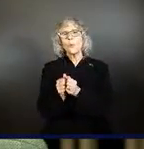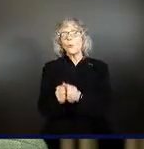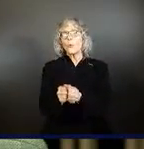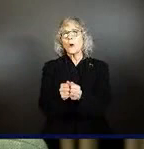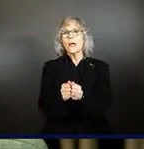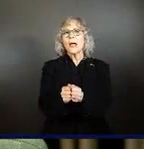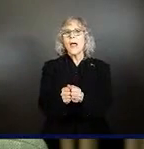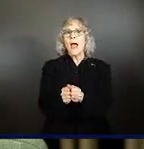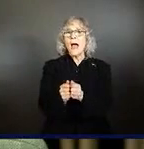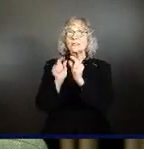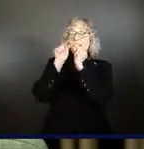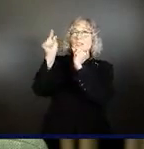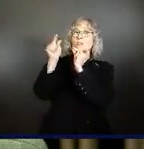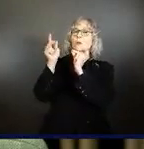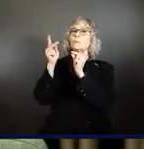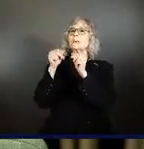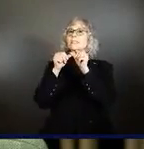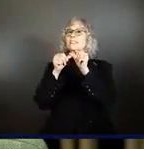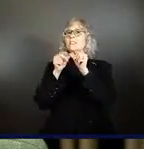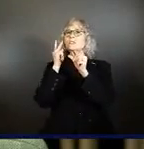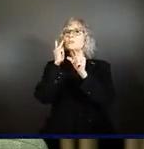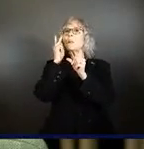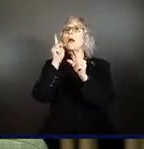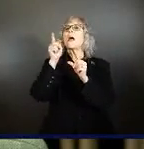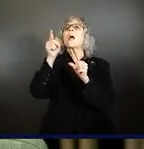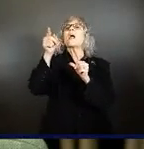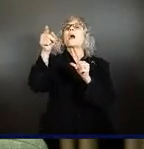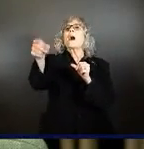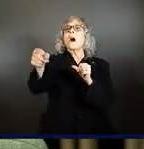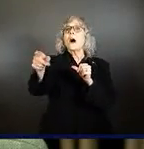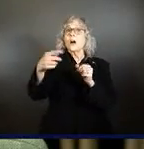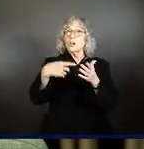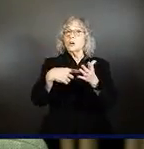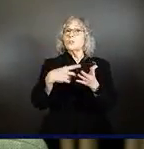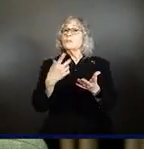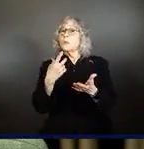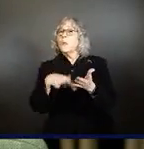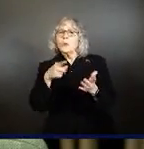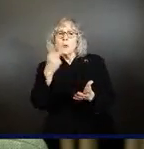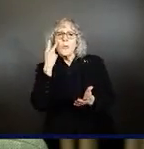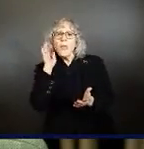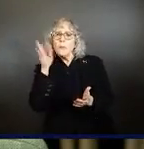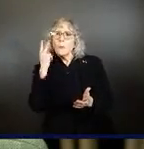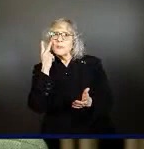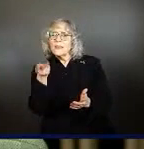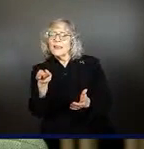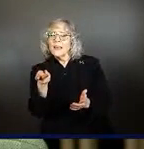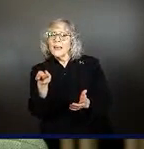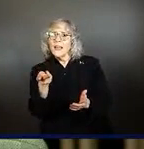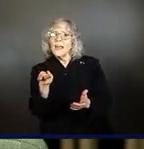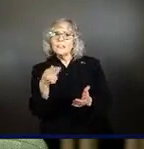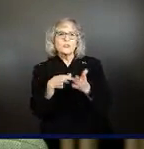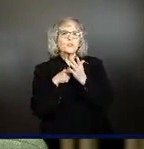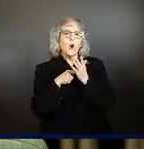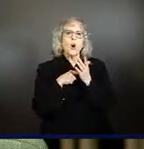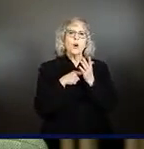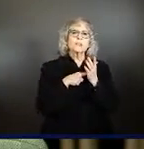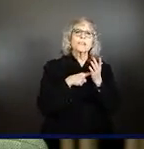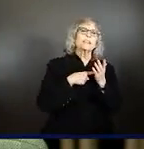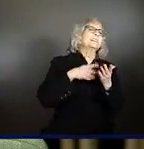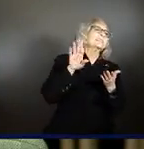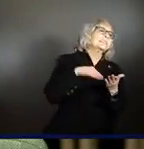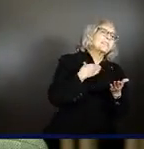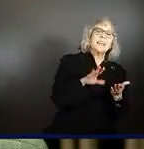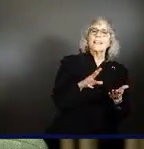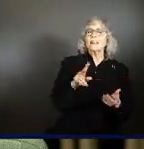beyond, what do you think Webb will see? Show us by creating art. You can sing, you can dance, you can write, you